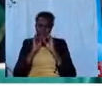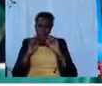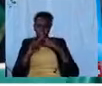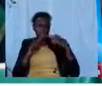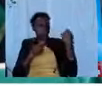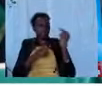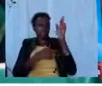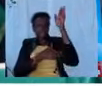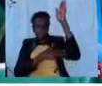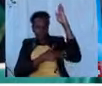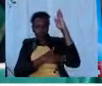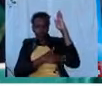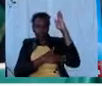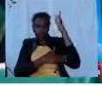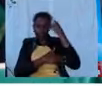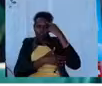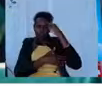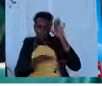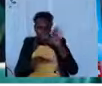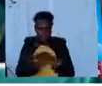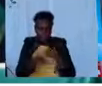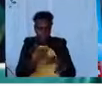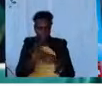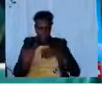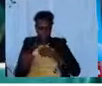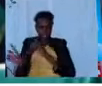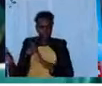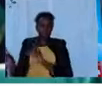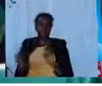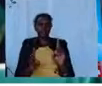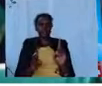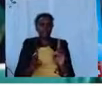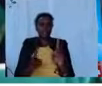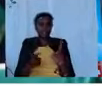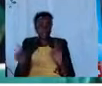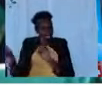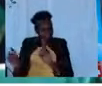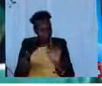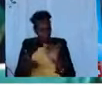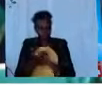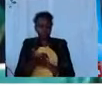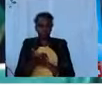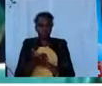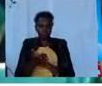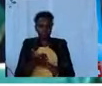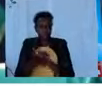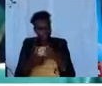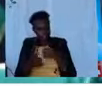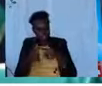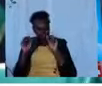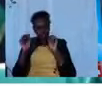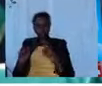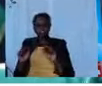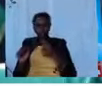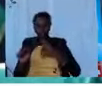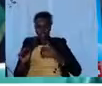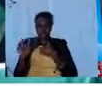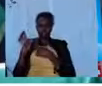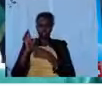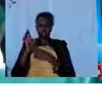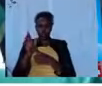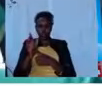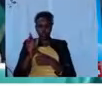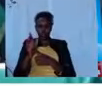God for all our actions. And when we do that, we'll be able to act